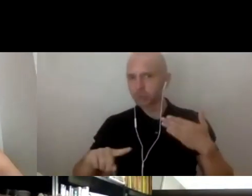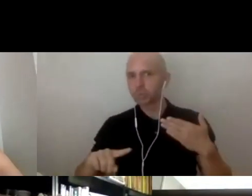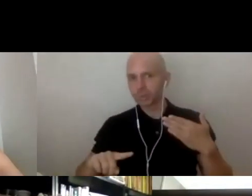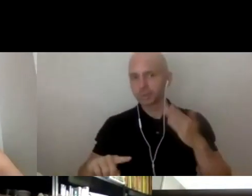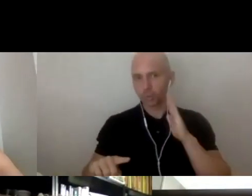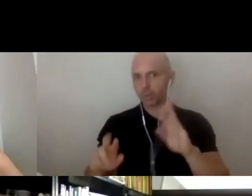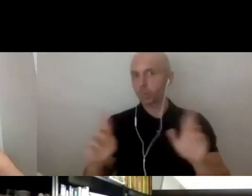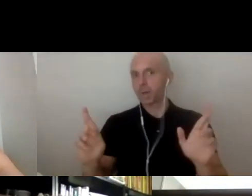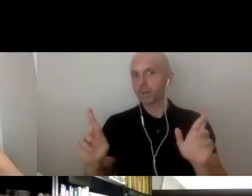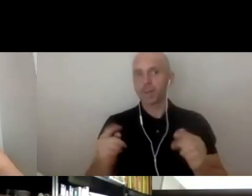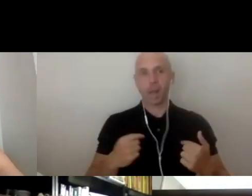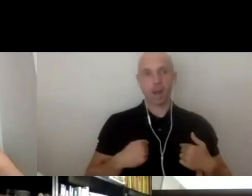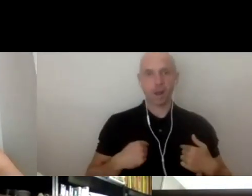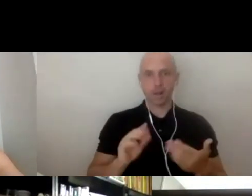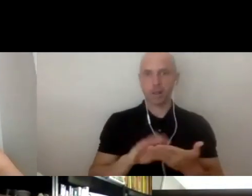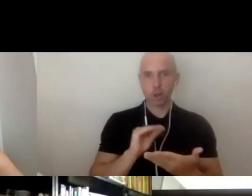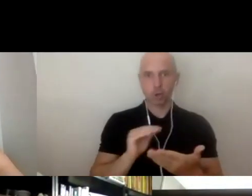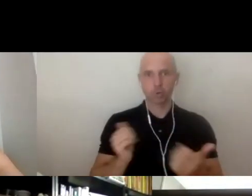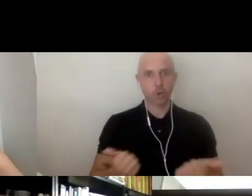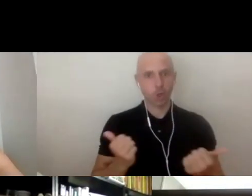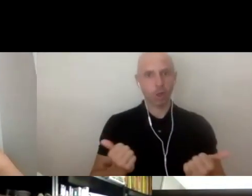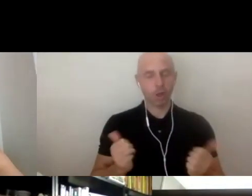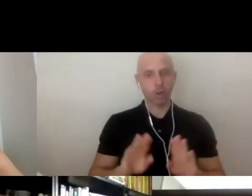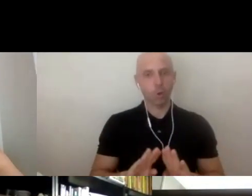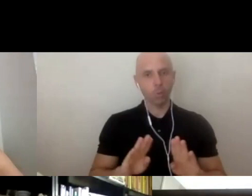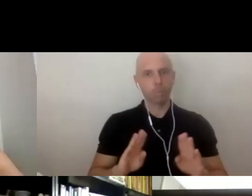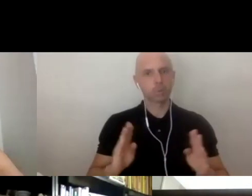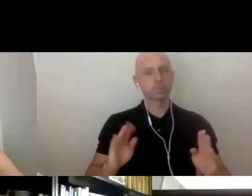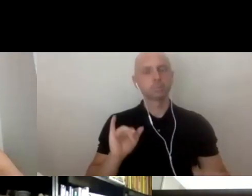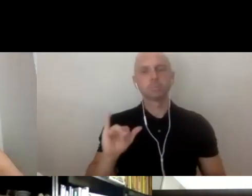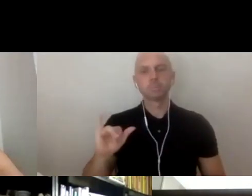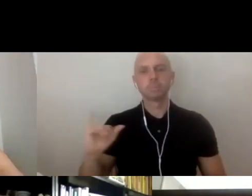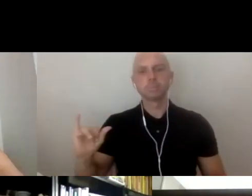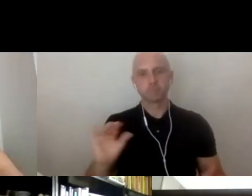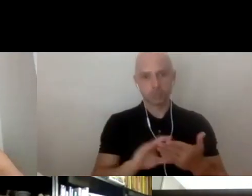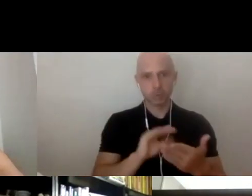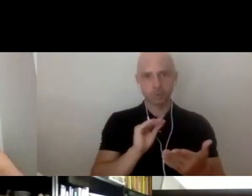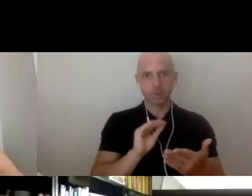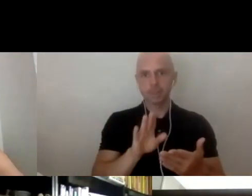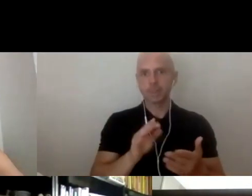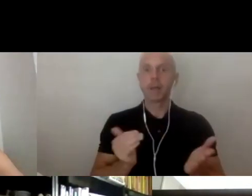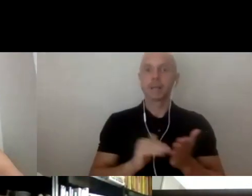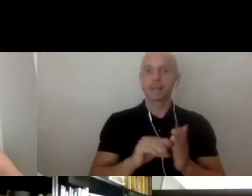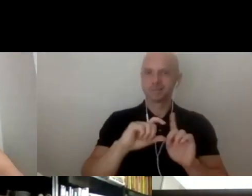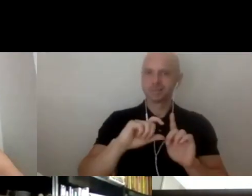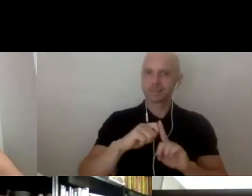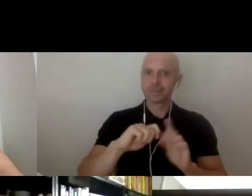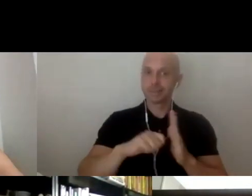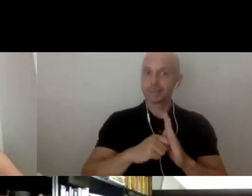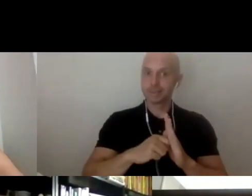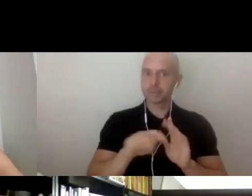I learned a lot about the reopening of the city. And I also want to say that our key words are pivot,